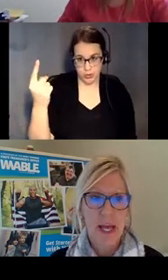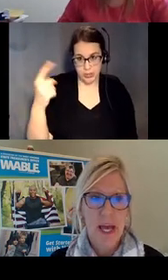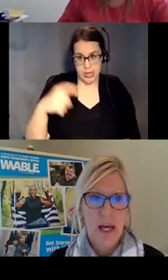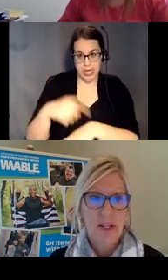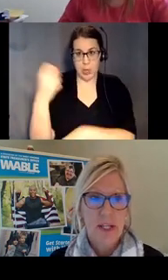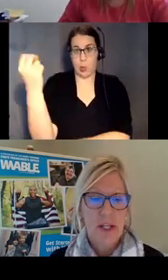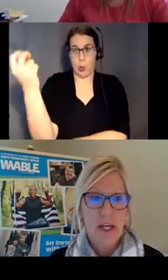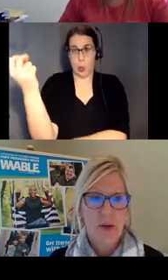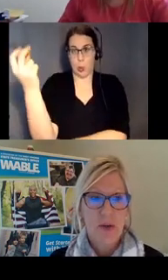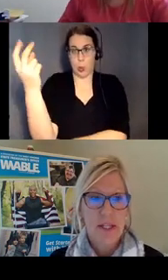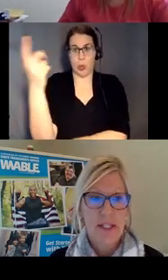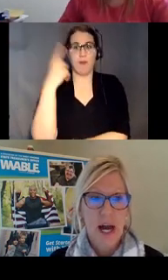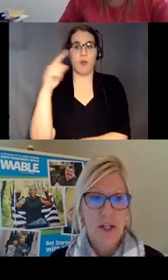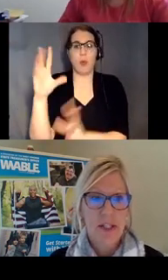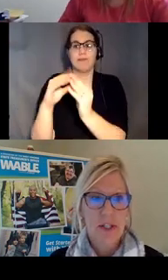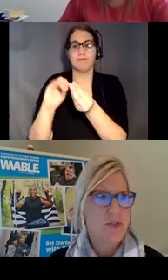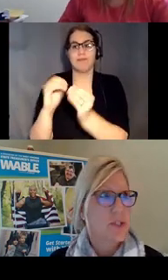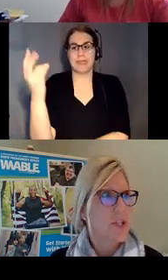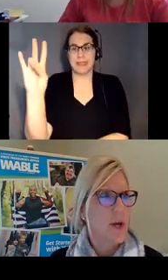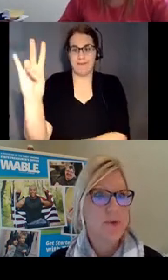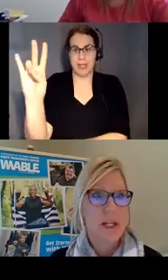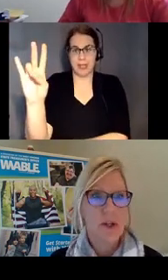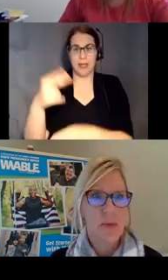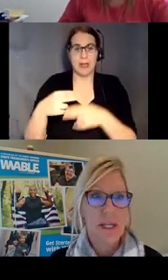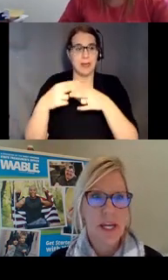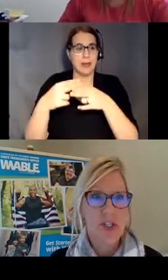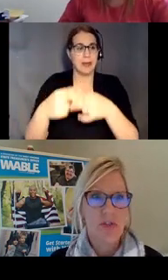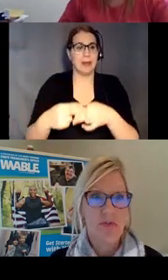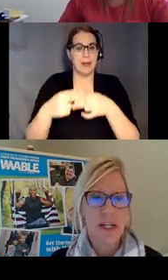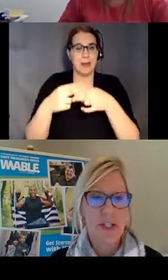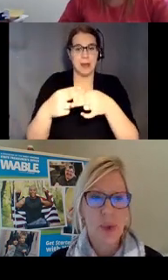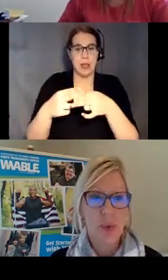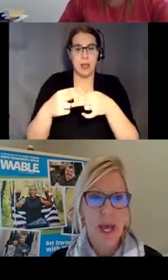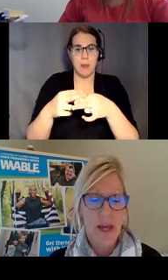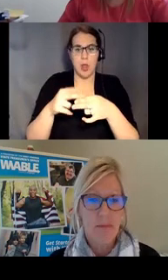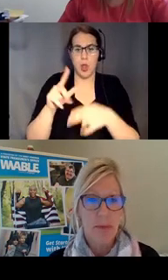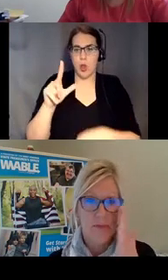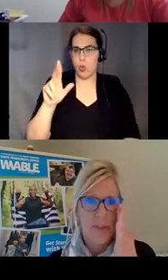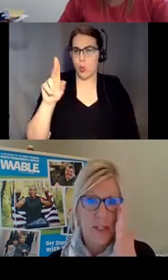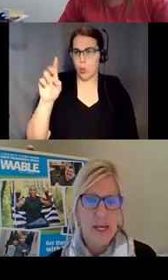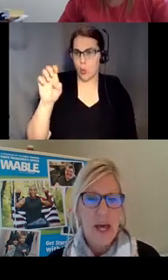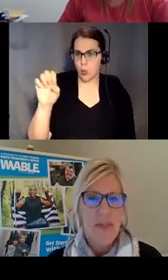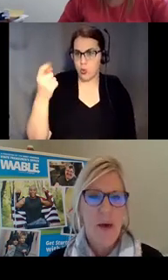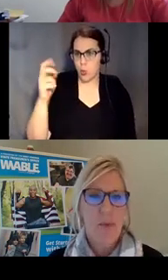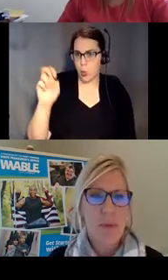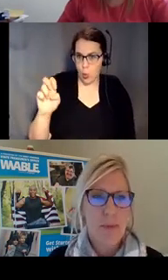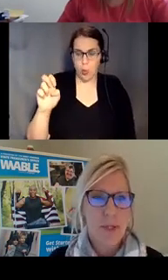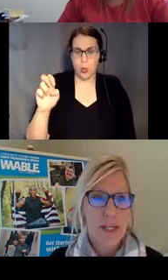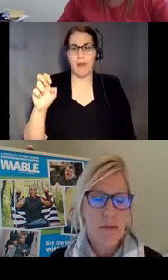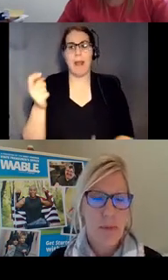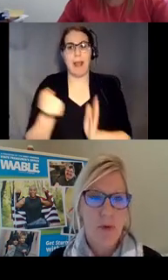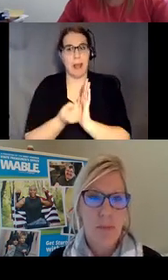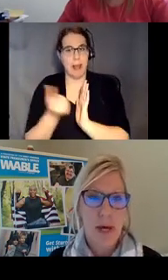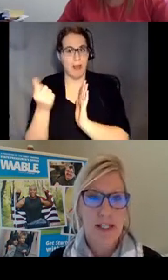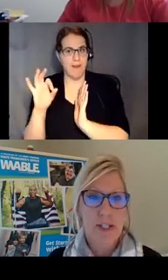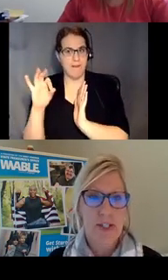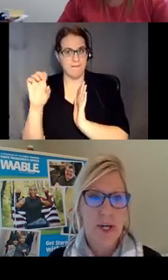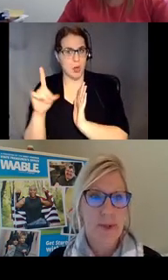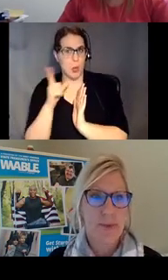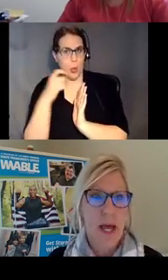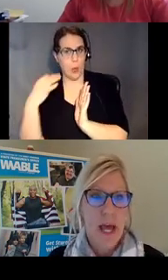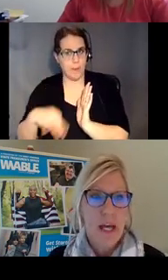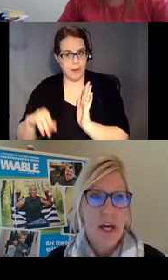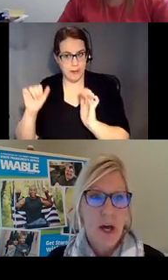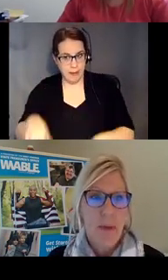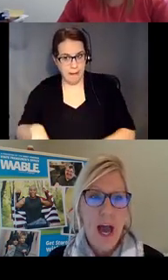7. The title is Luke Stone Illumination Fund, Who Can Benefit? That will be presented by Rebecca